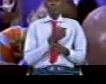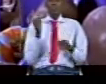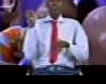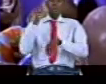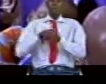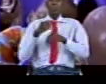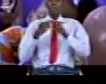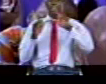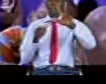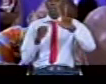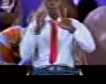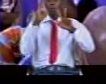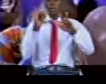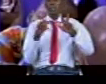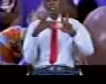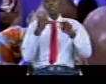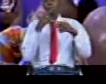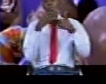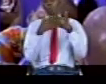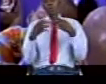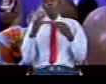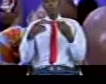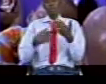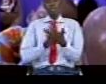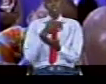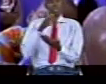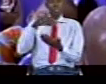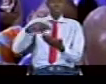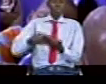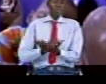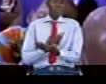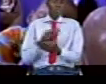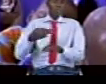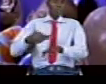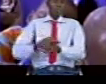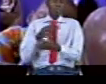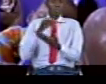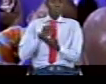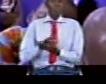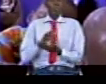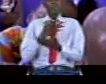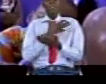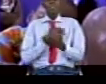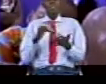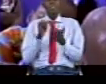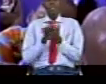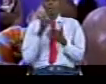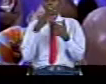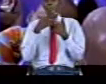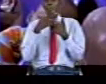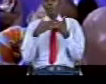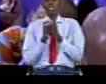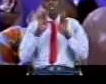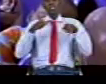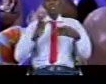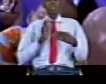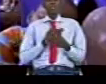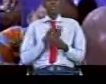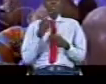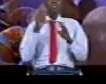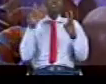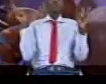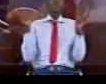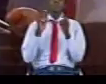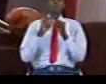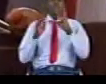of the Lamb. That's the blood that gave us victory and won the victory for us. And then number four, we overcome